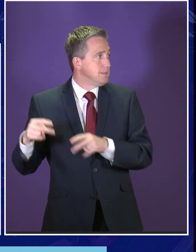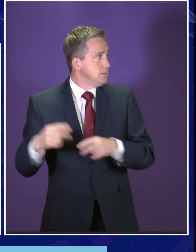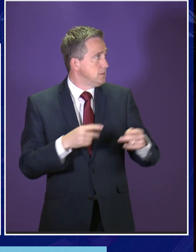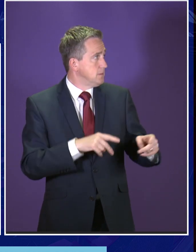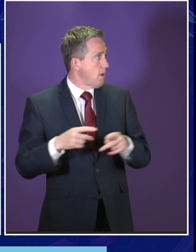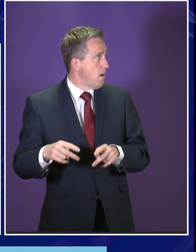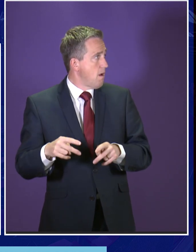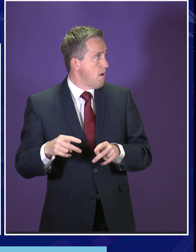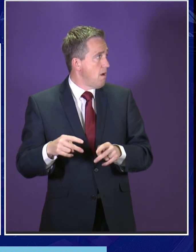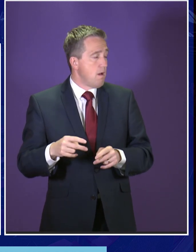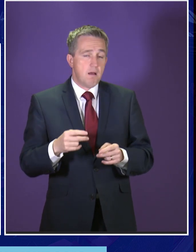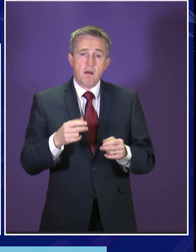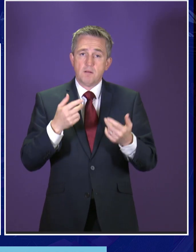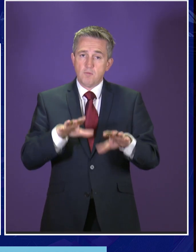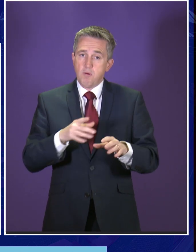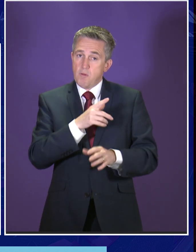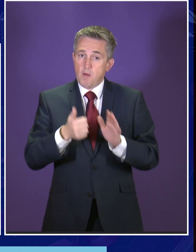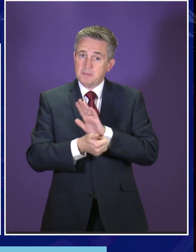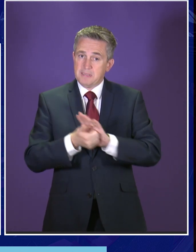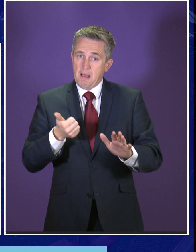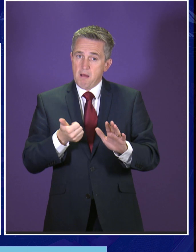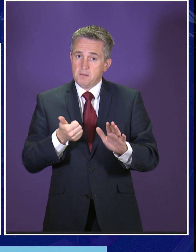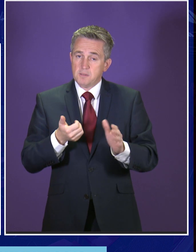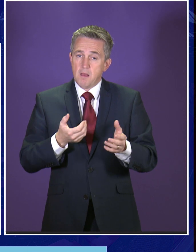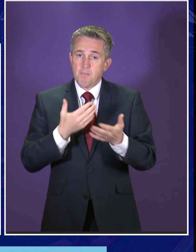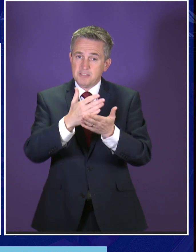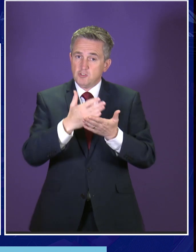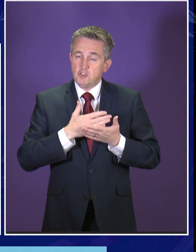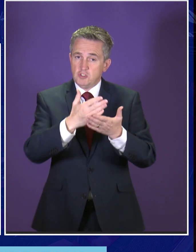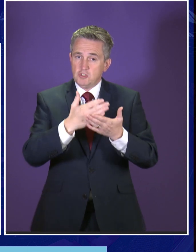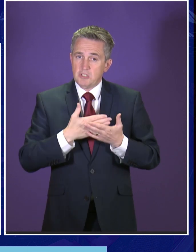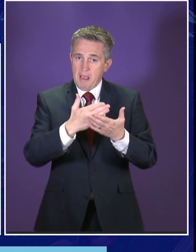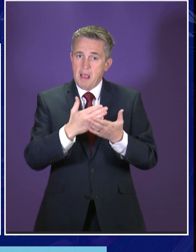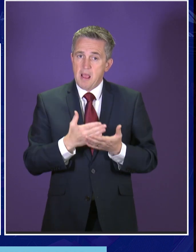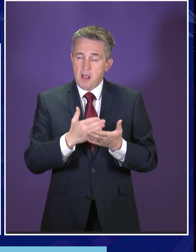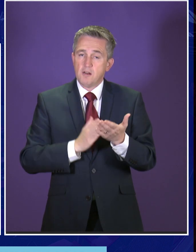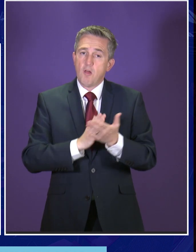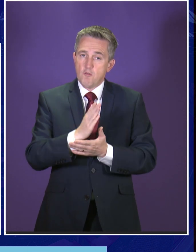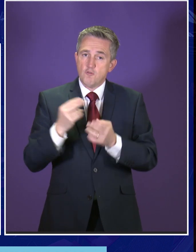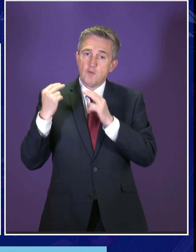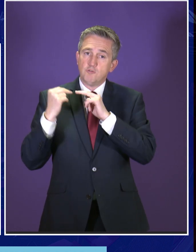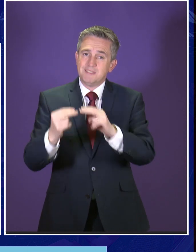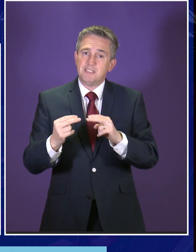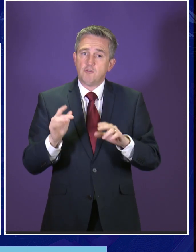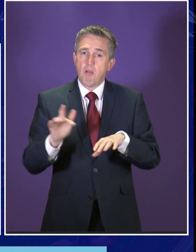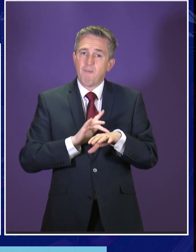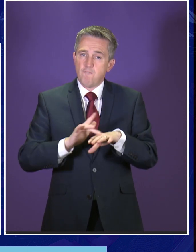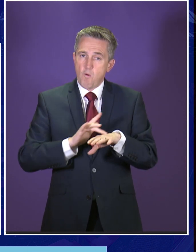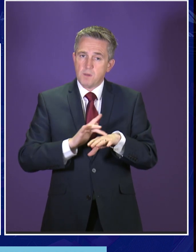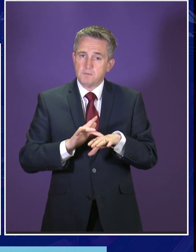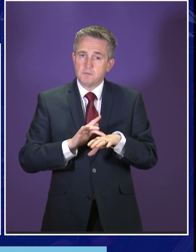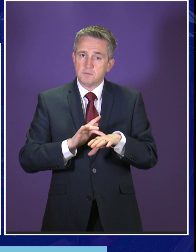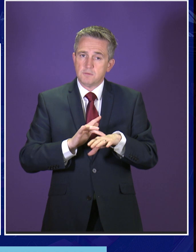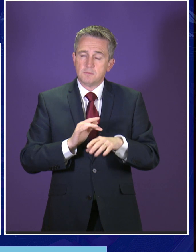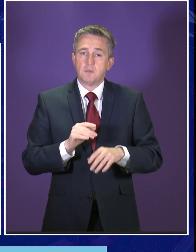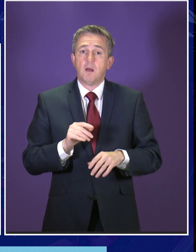kind of a body-to-body transmission of these skills, which is very, very deep in traditional performances. And, and